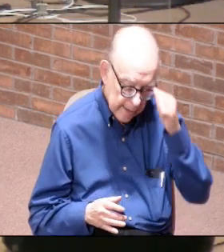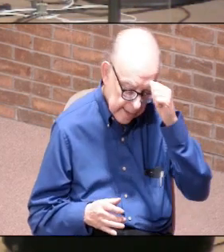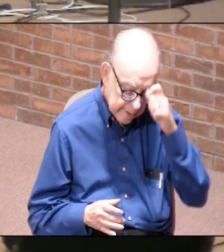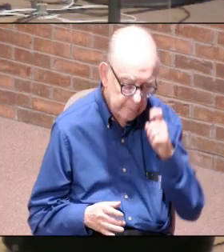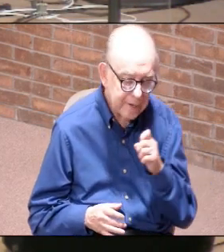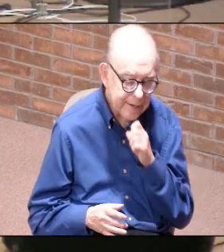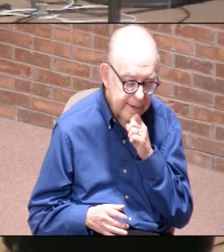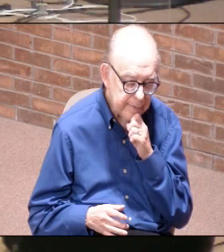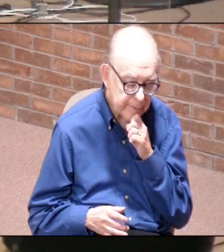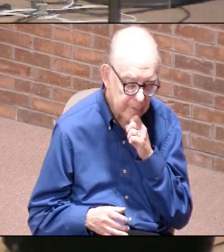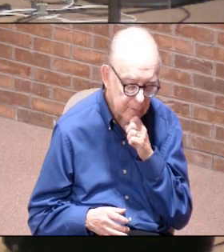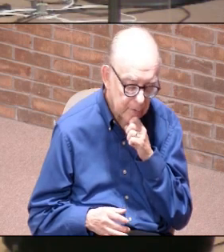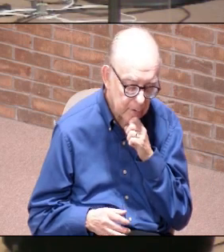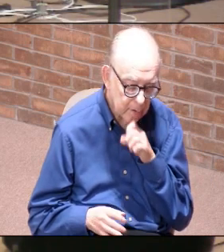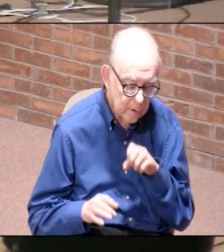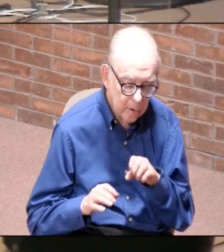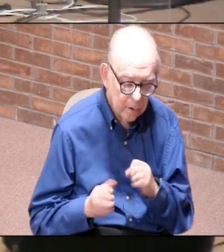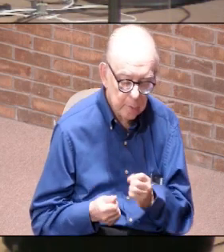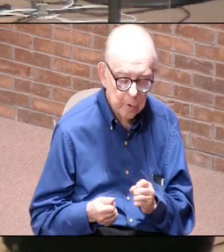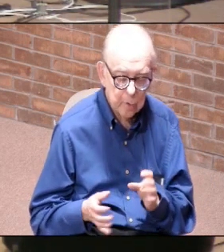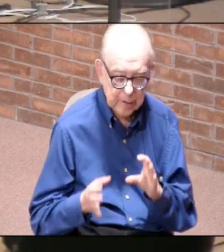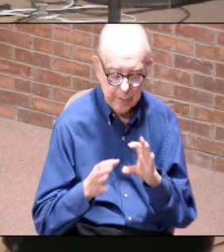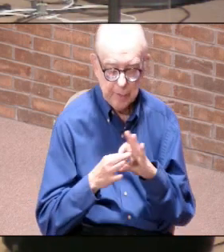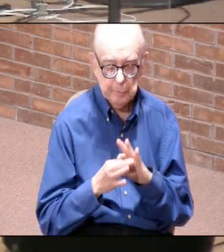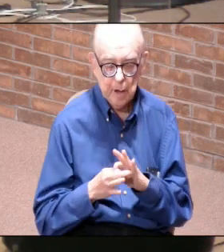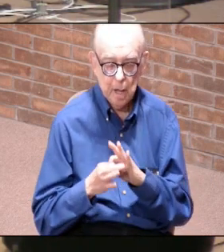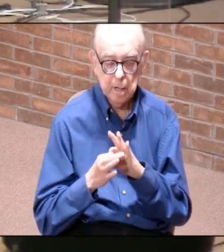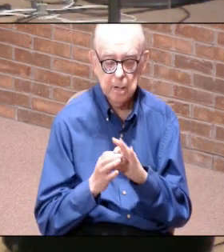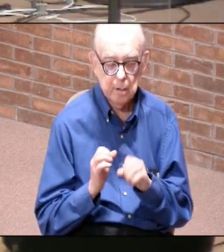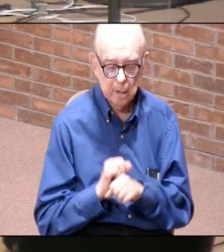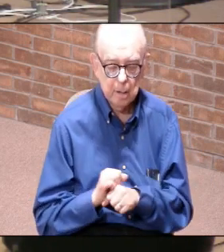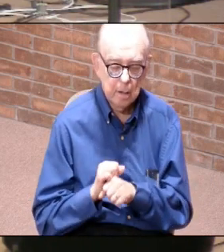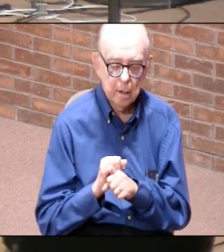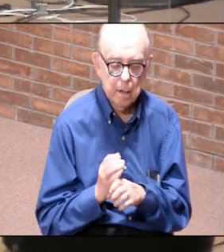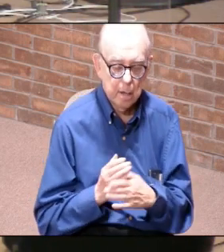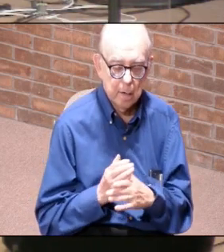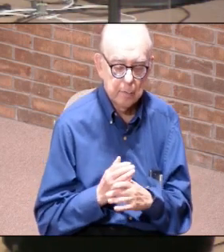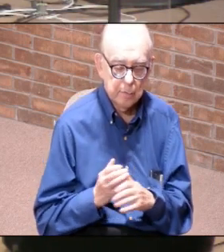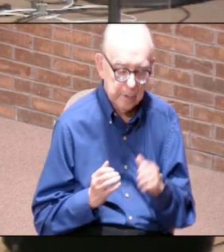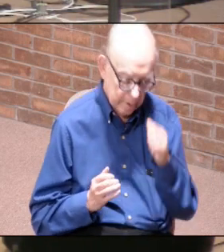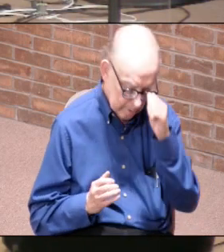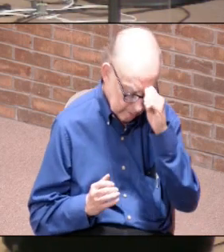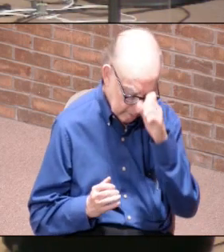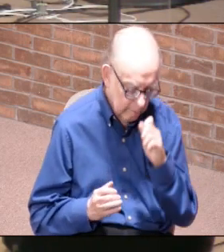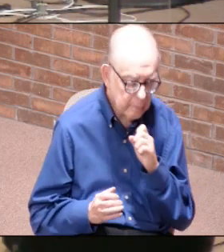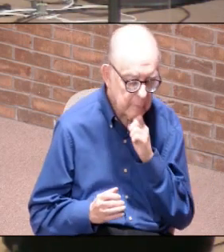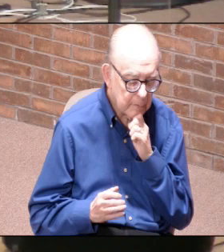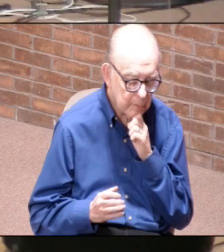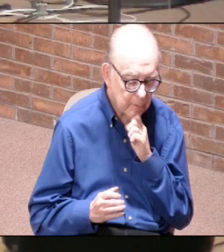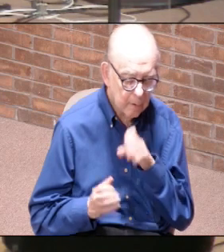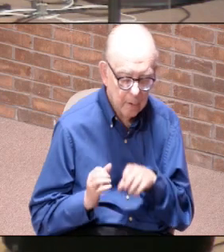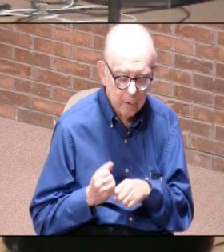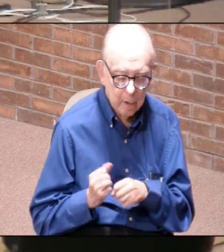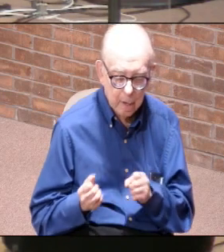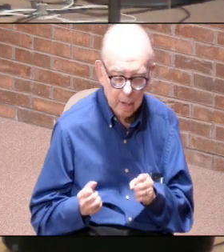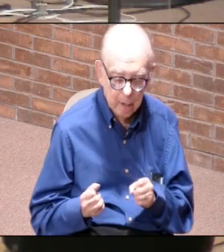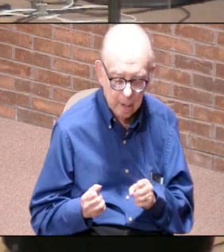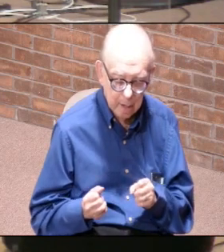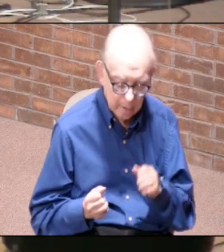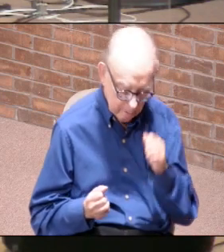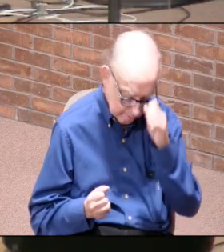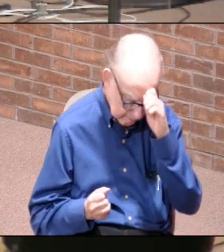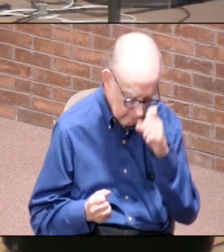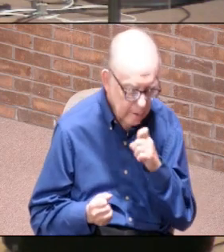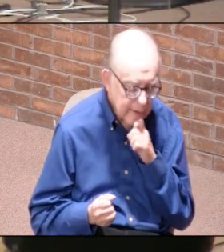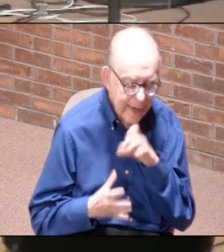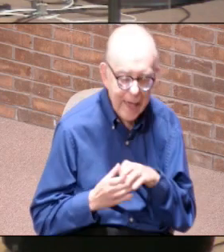Eve. It broke the bond between Adam and Eve, and it broke the bond between Adam and